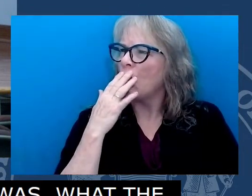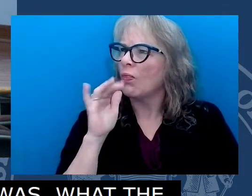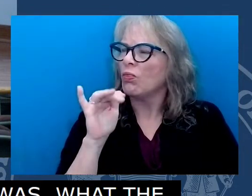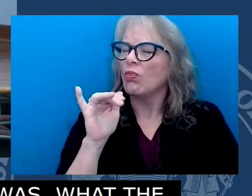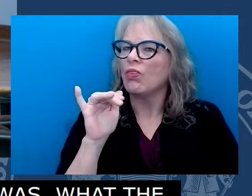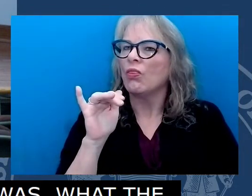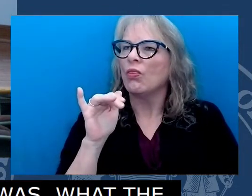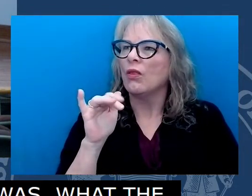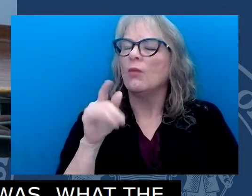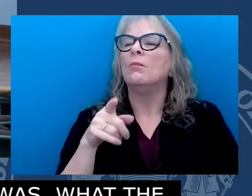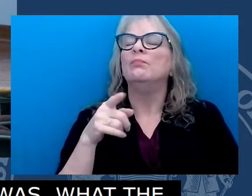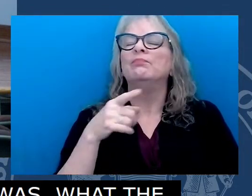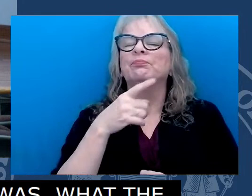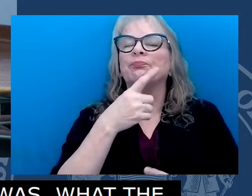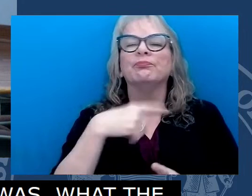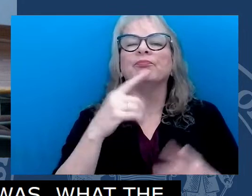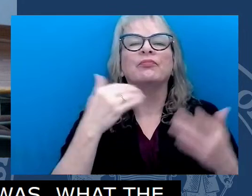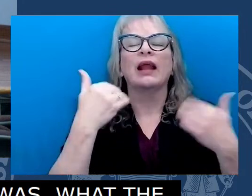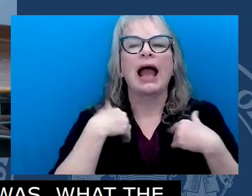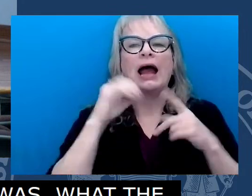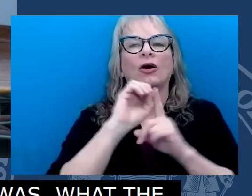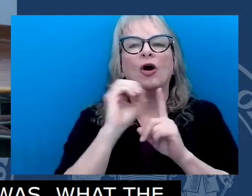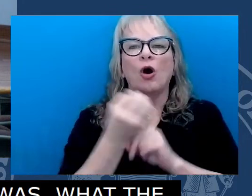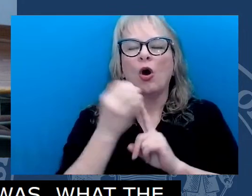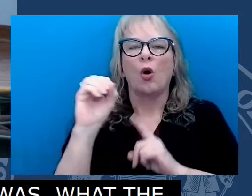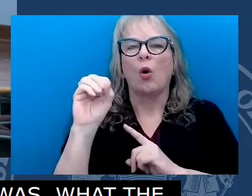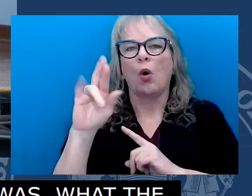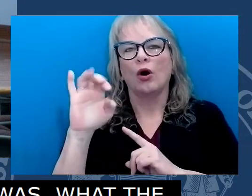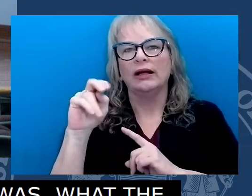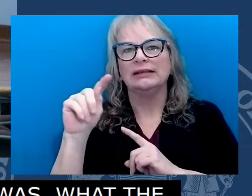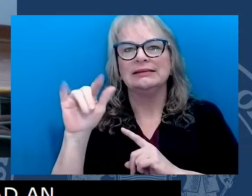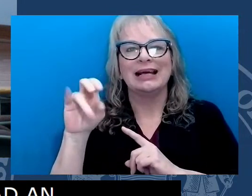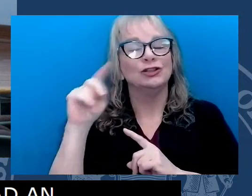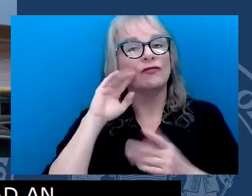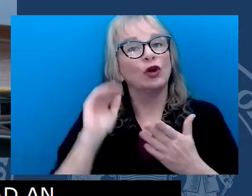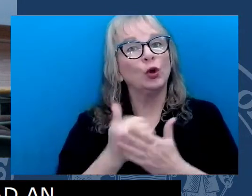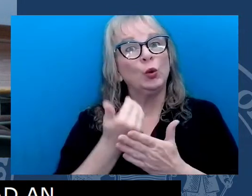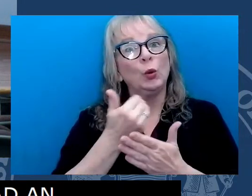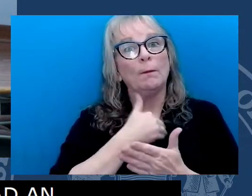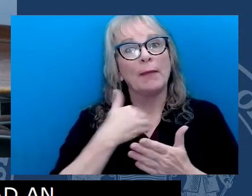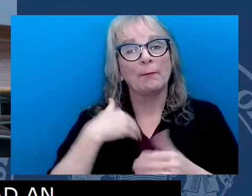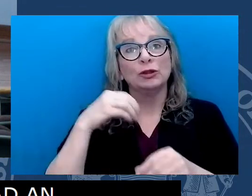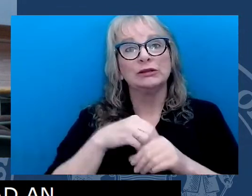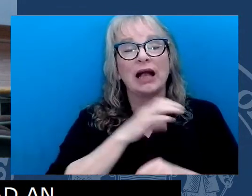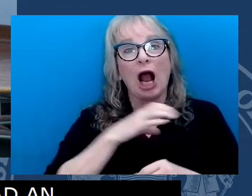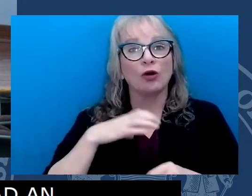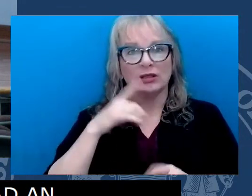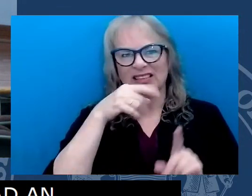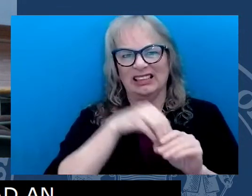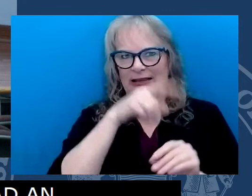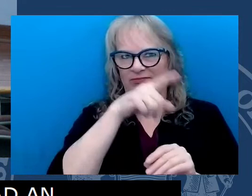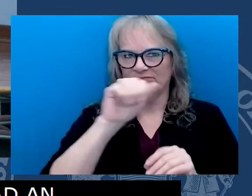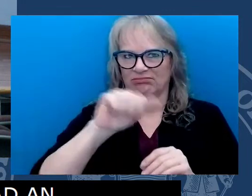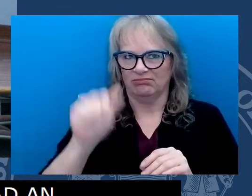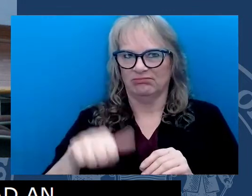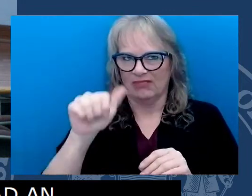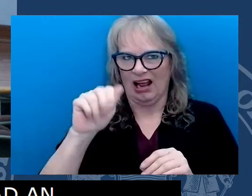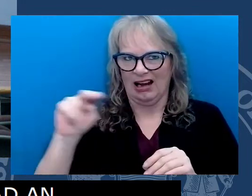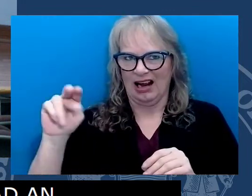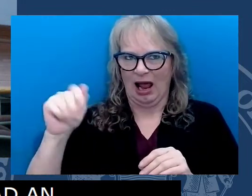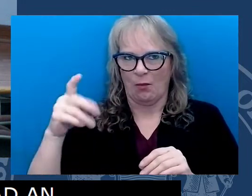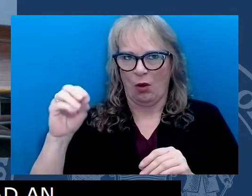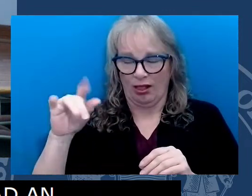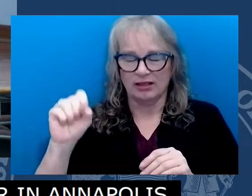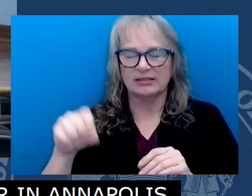had an orientation for new members of Congress over in Annapolis. And the presenter was talking about